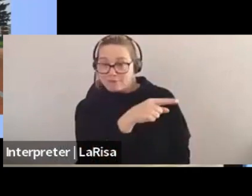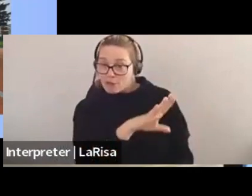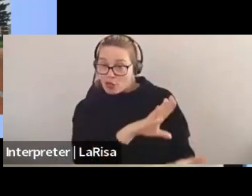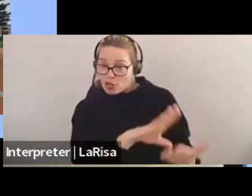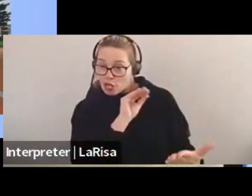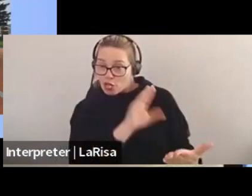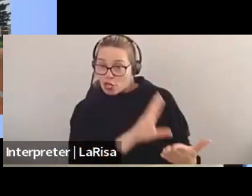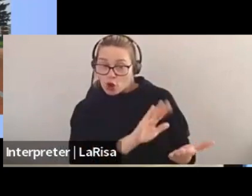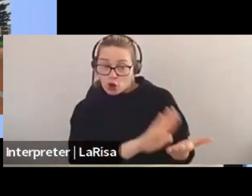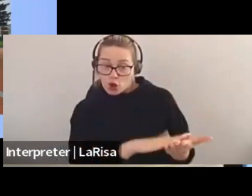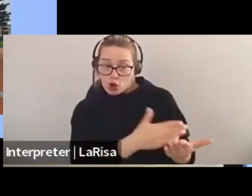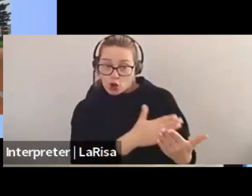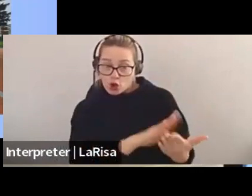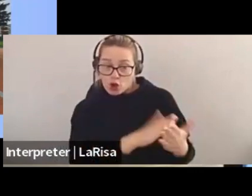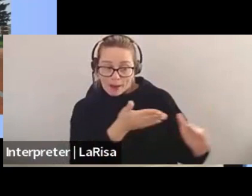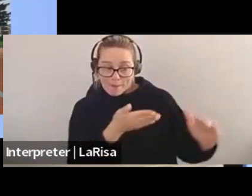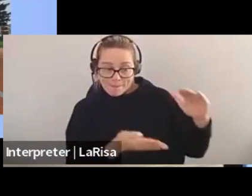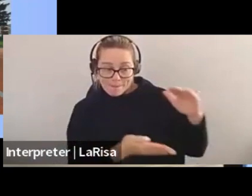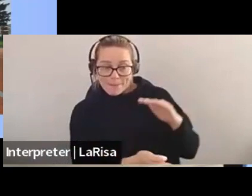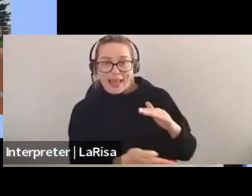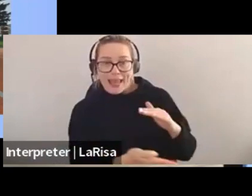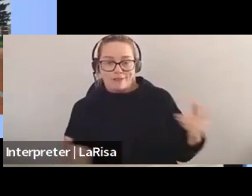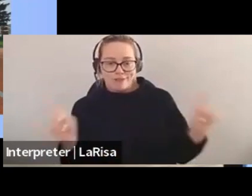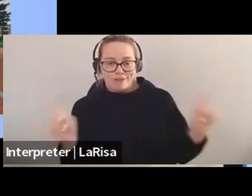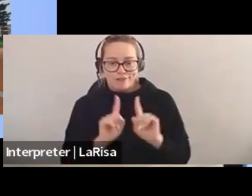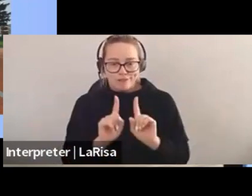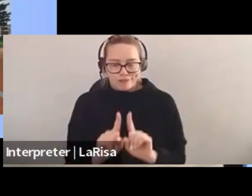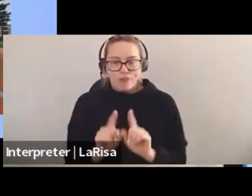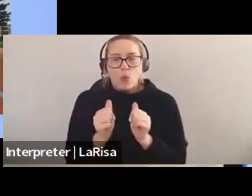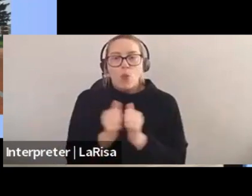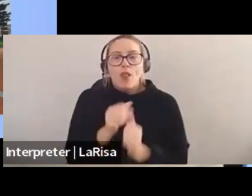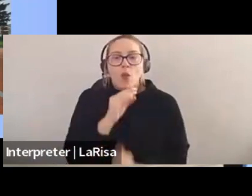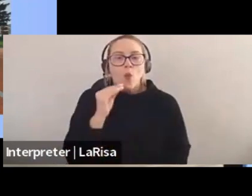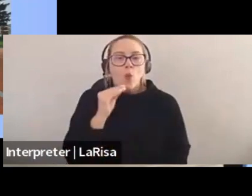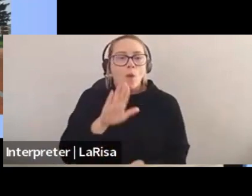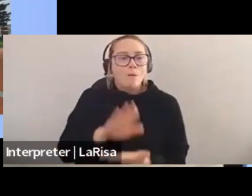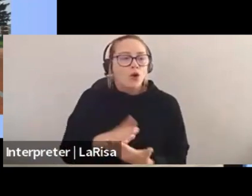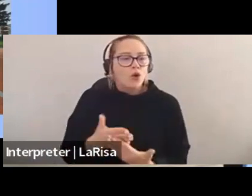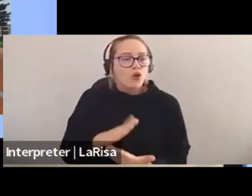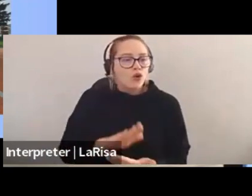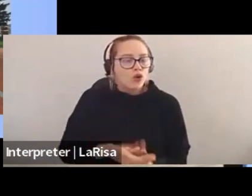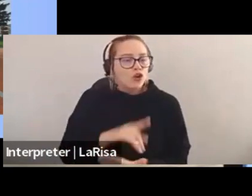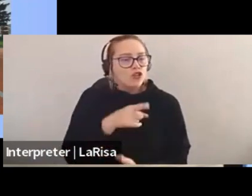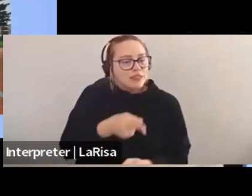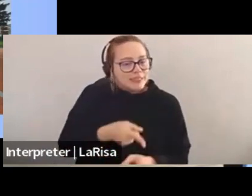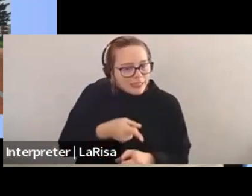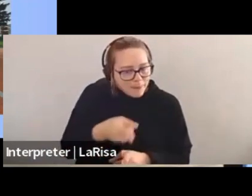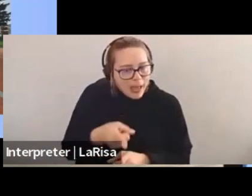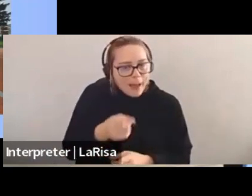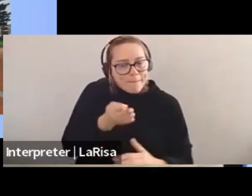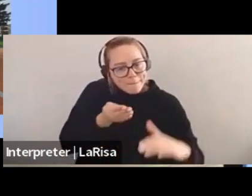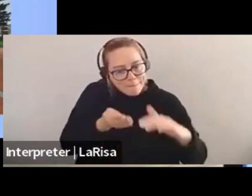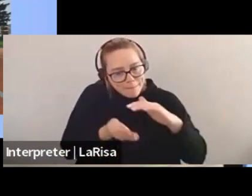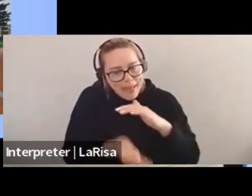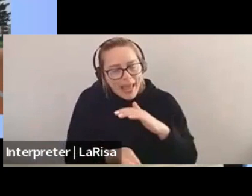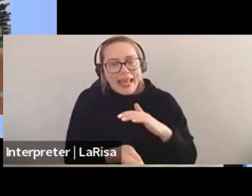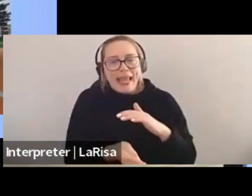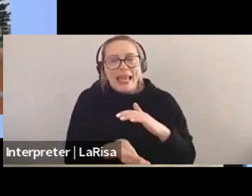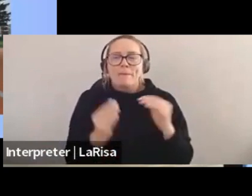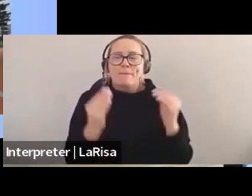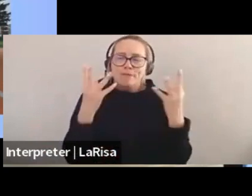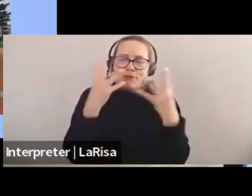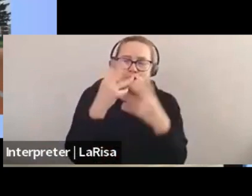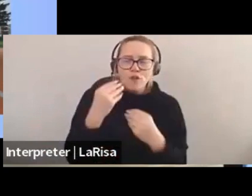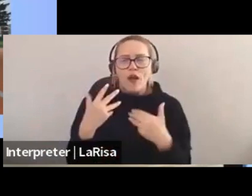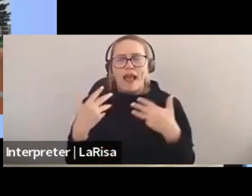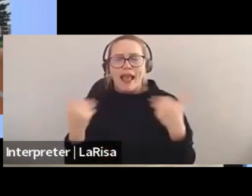Awesome. Thank you, Donna. And Donna learned to cook and bake throughout her life side by side with incredibly talented home cooks.